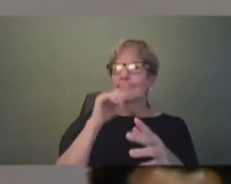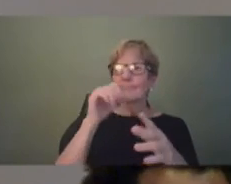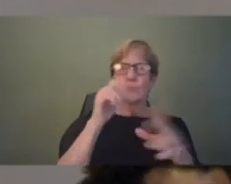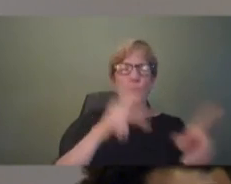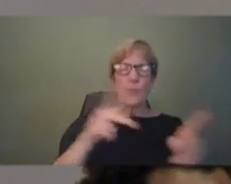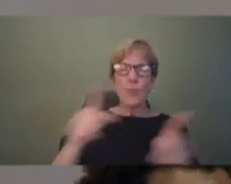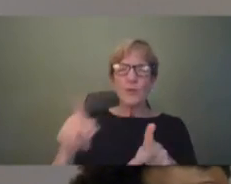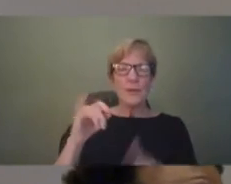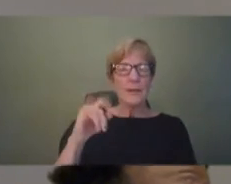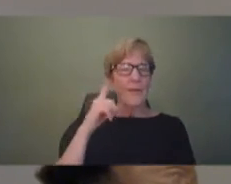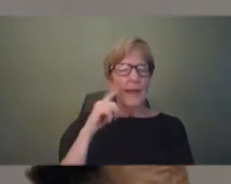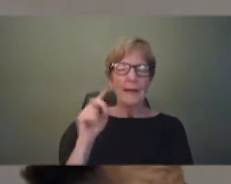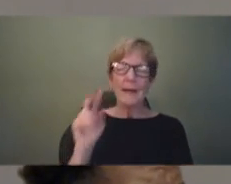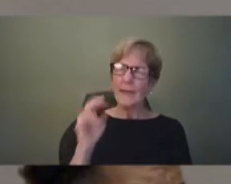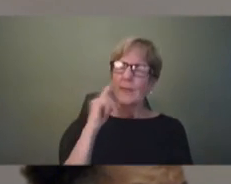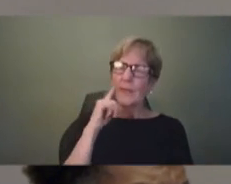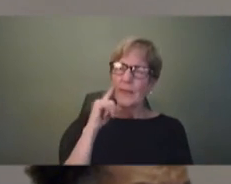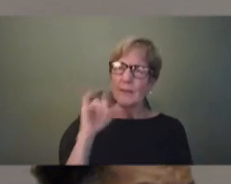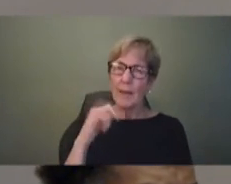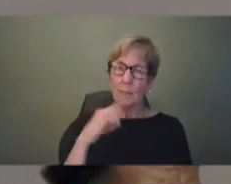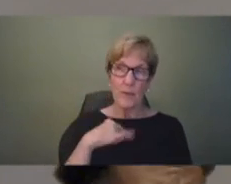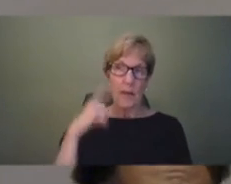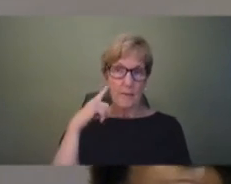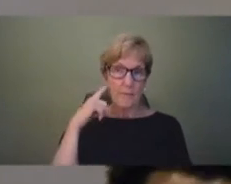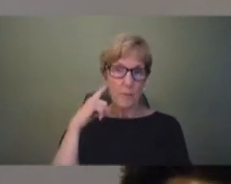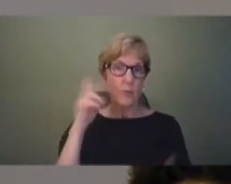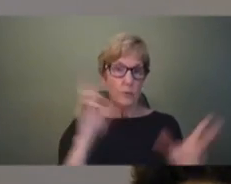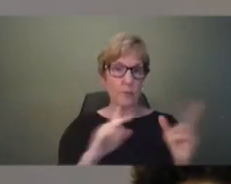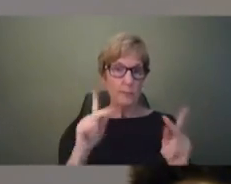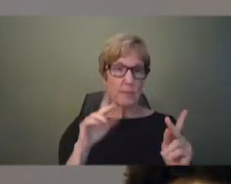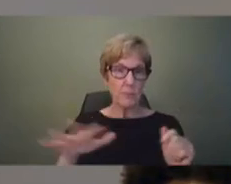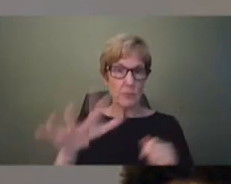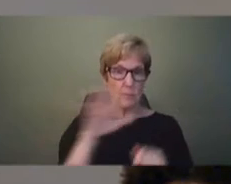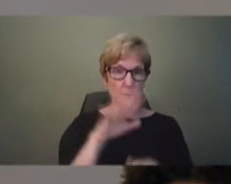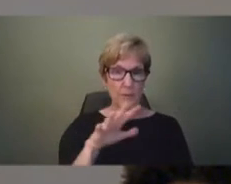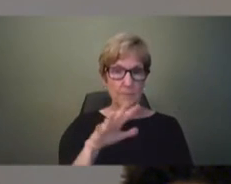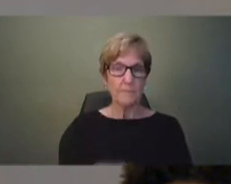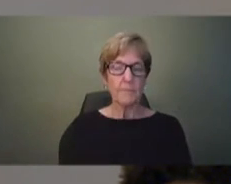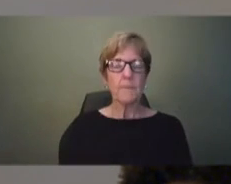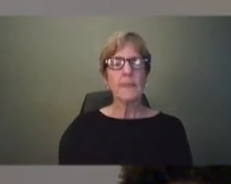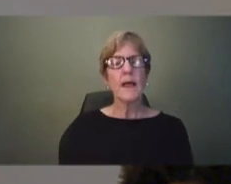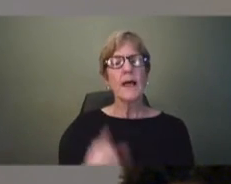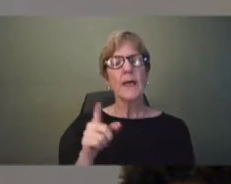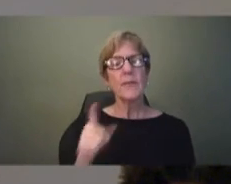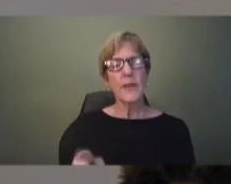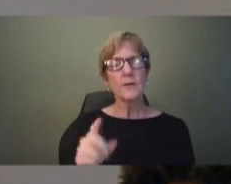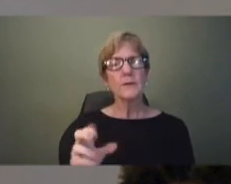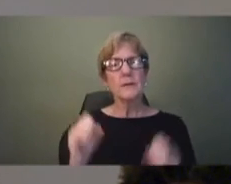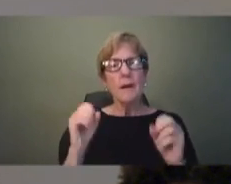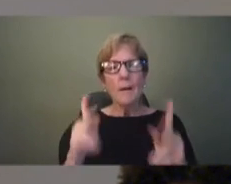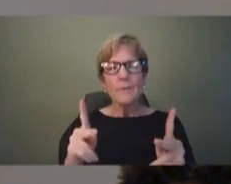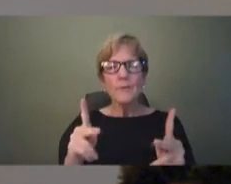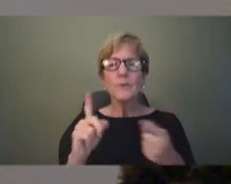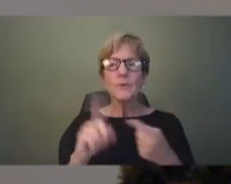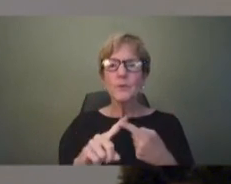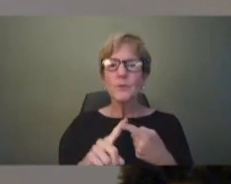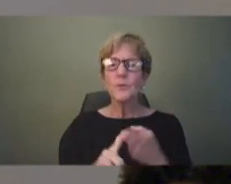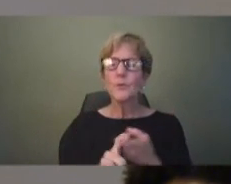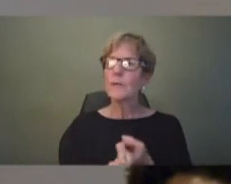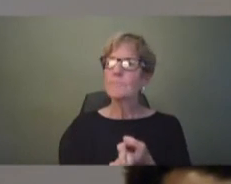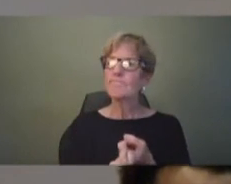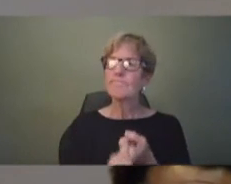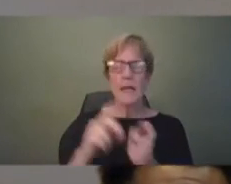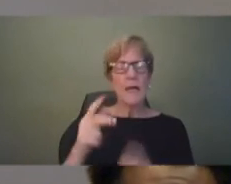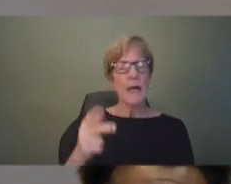I I believe that what I've heard from the community is you know if there's a opportunity to get to height